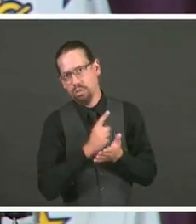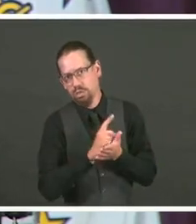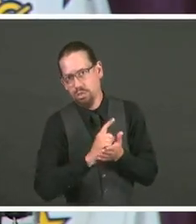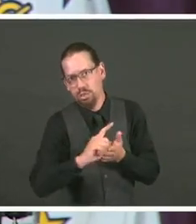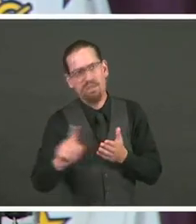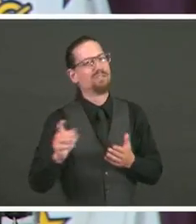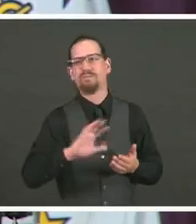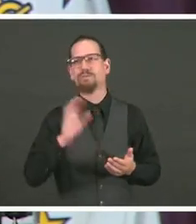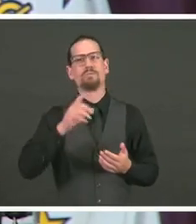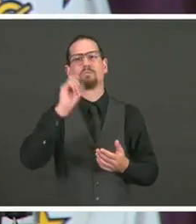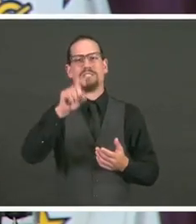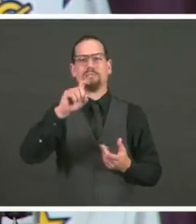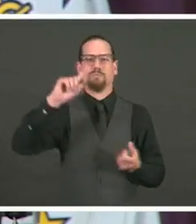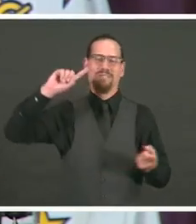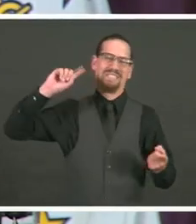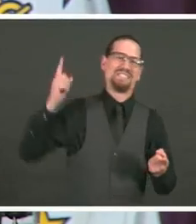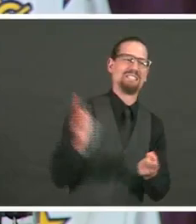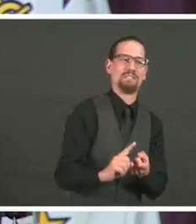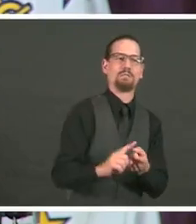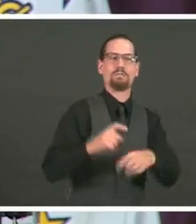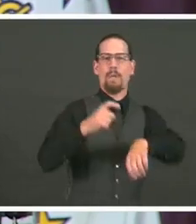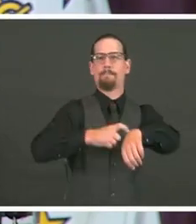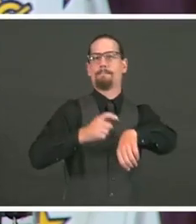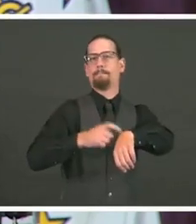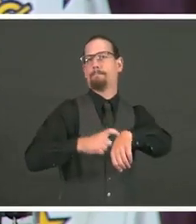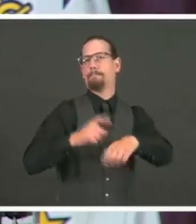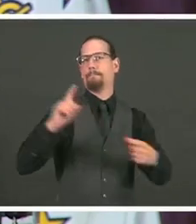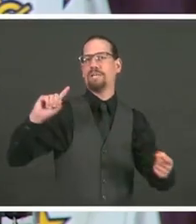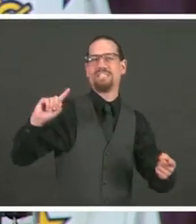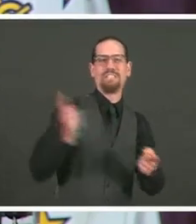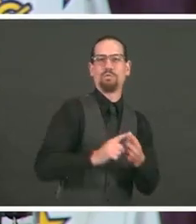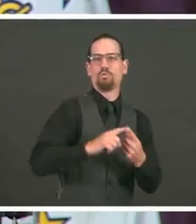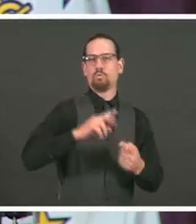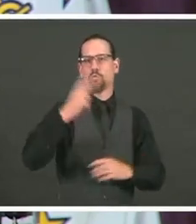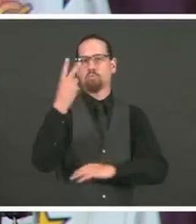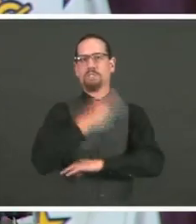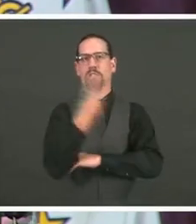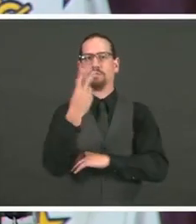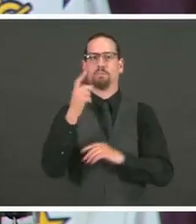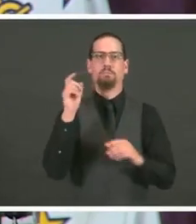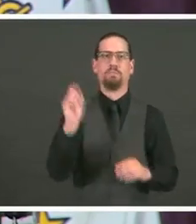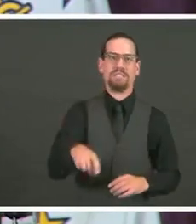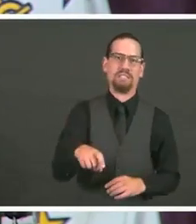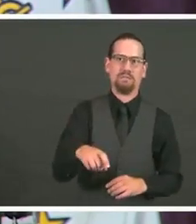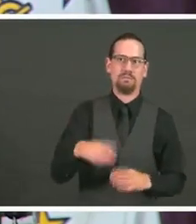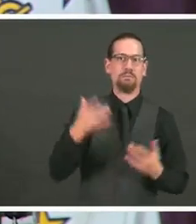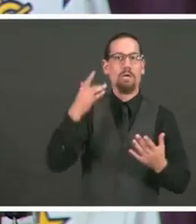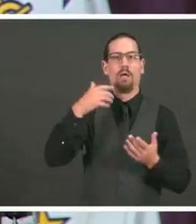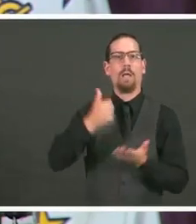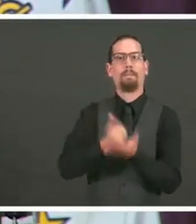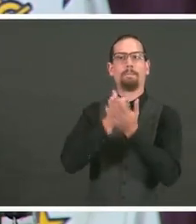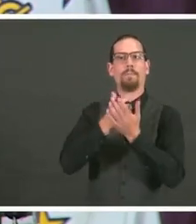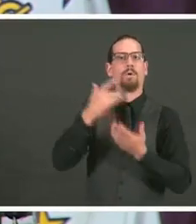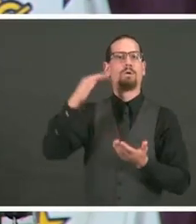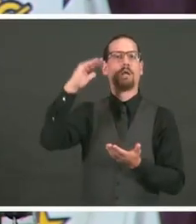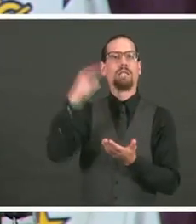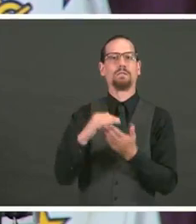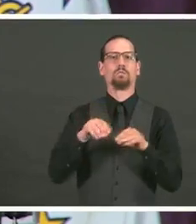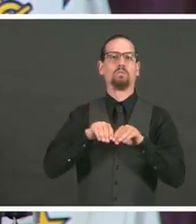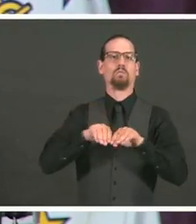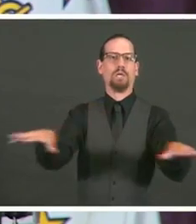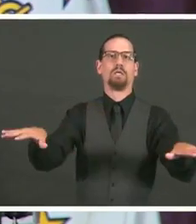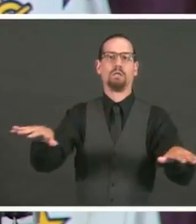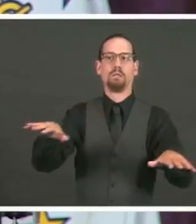better. It also, I believe, is gonna help our overall spread, because the quicker we know if